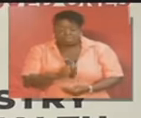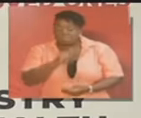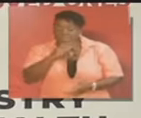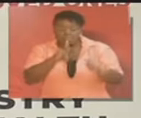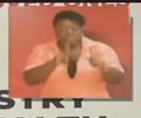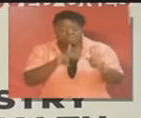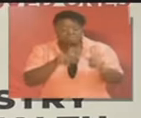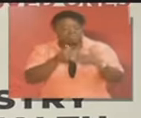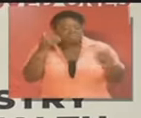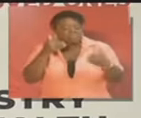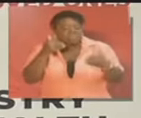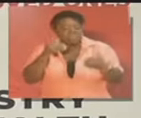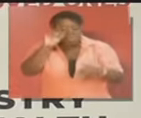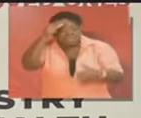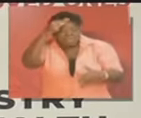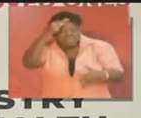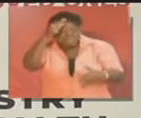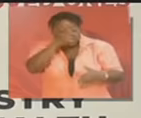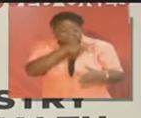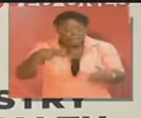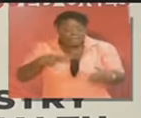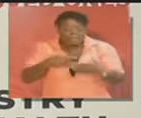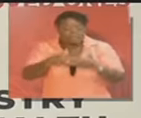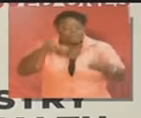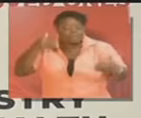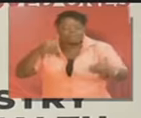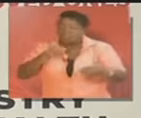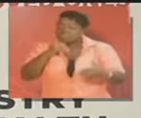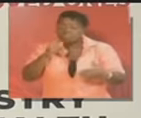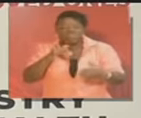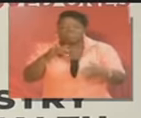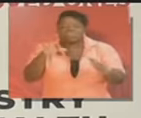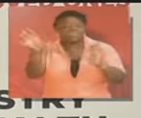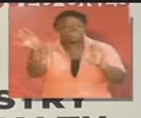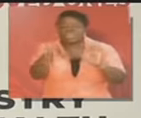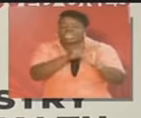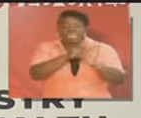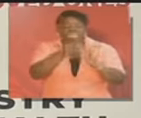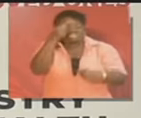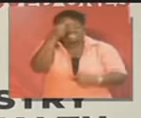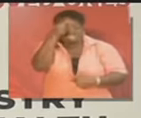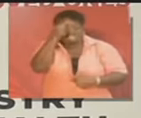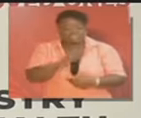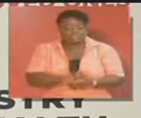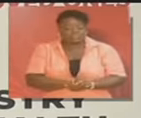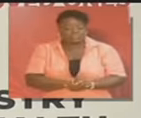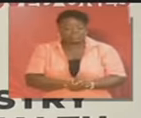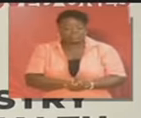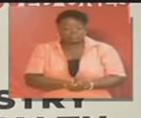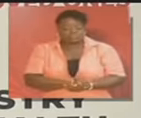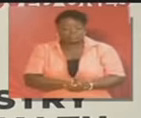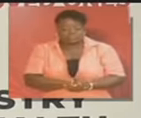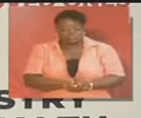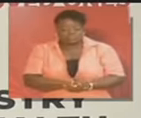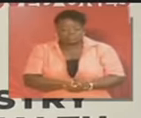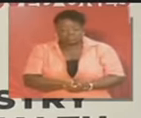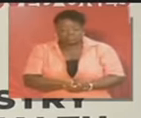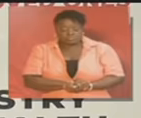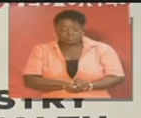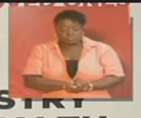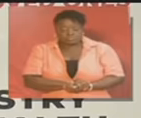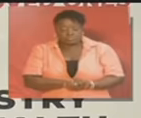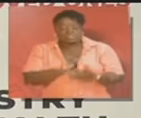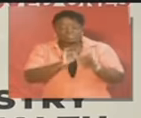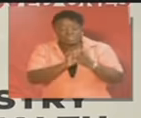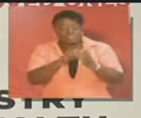actually run any risk of exposure to an infectious person at that point in time. So just that's a practical example of